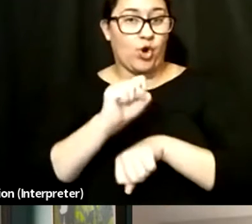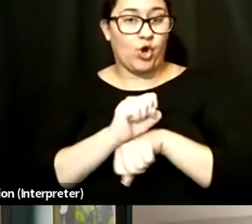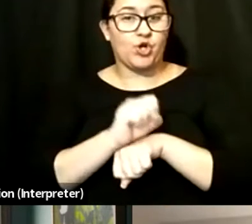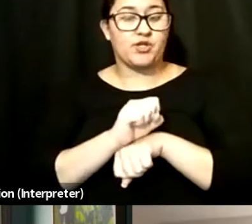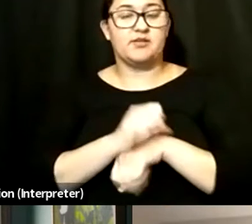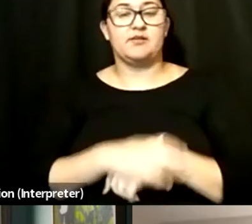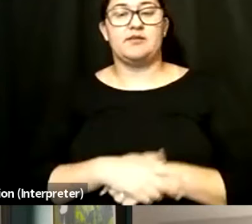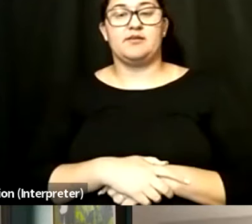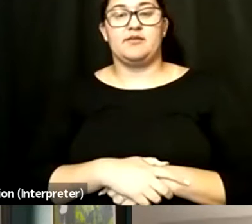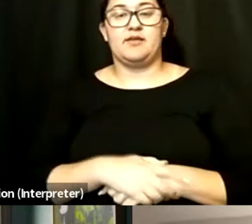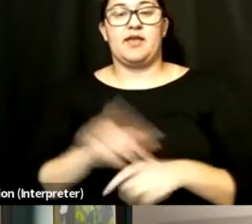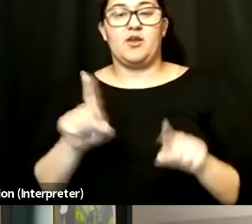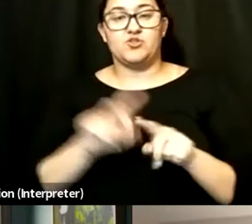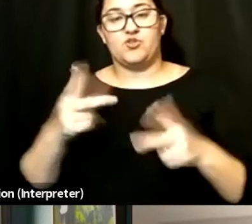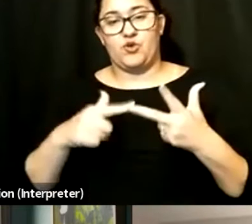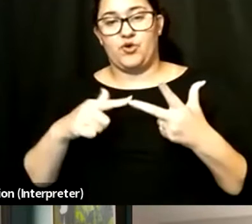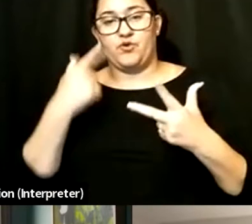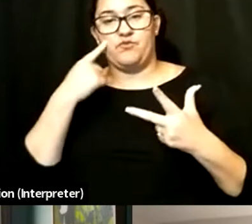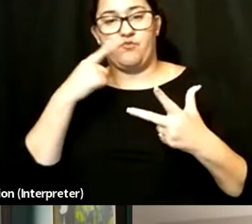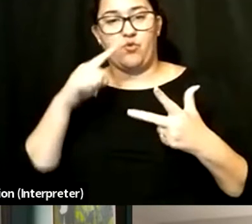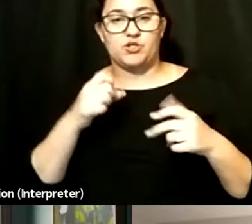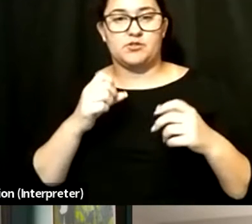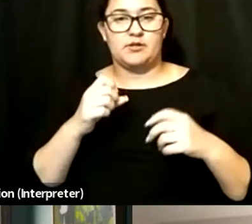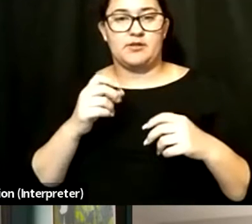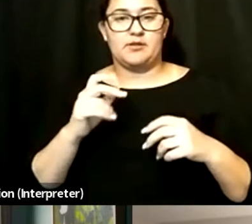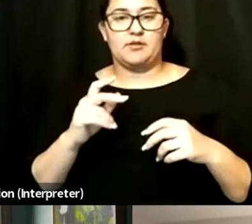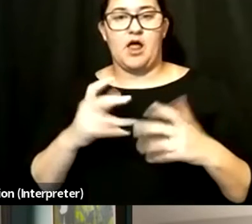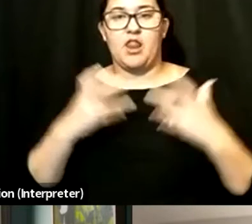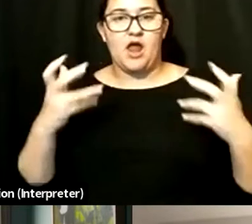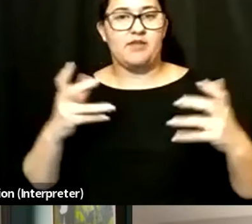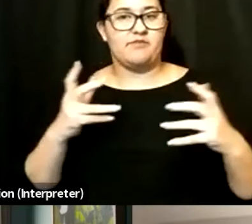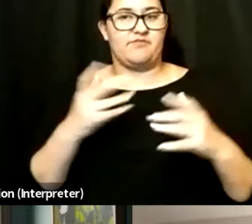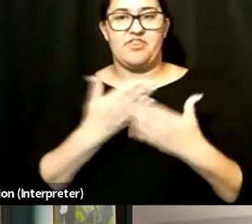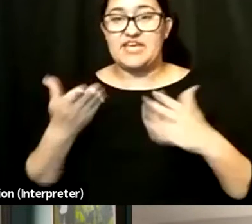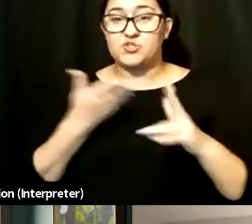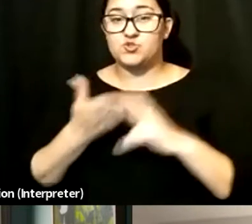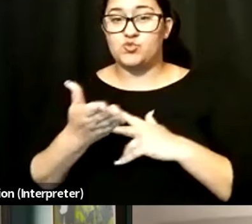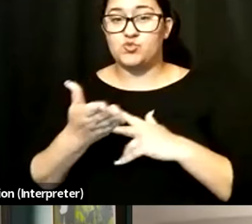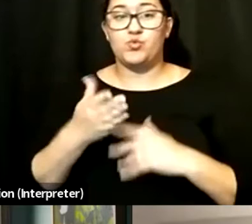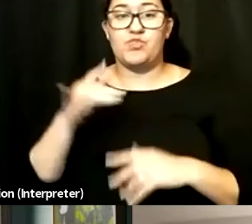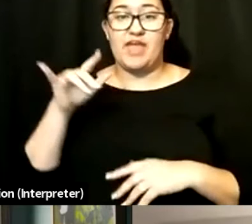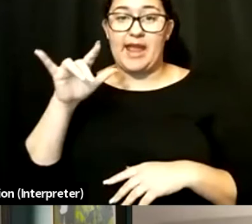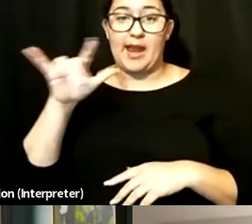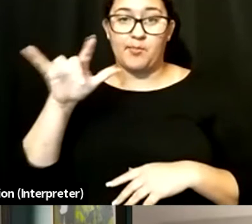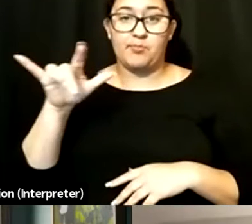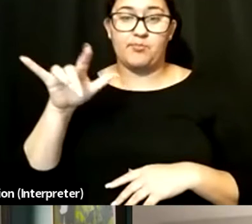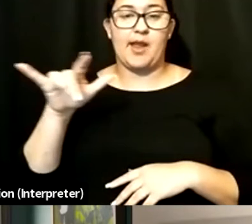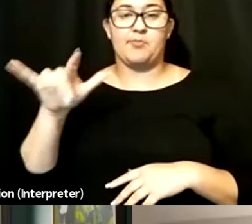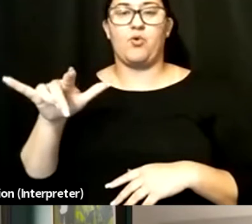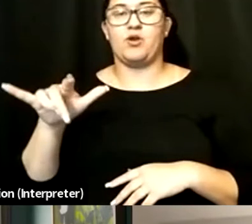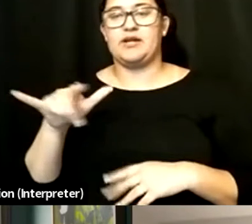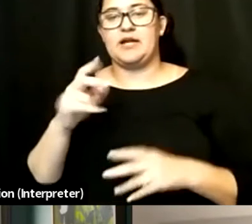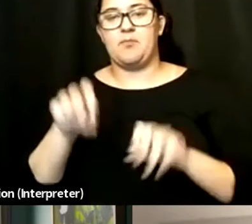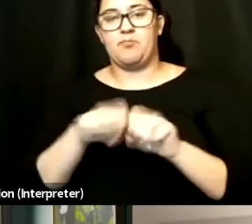all wheelchairs that travel through airlines are broken. Like, should I really be using a wheelchair if